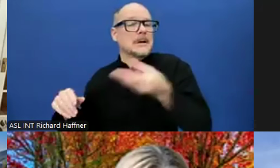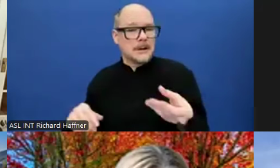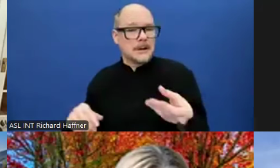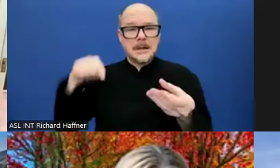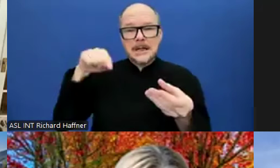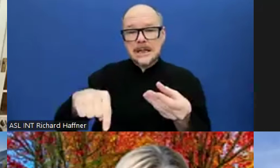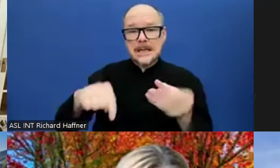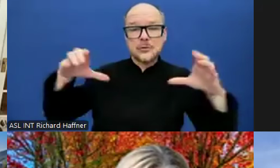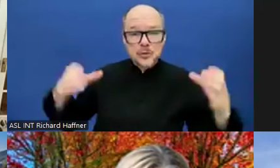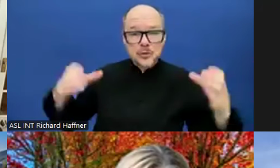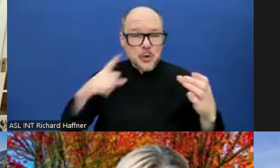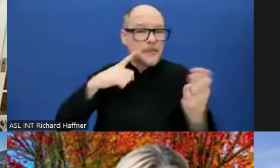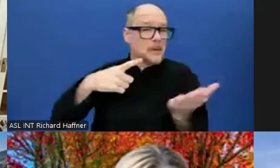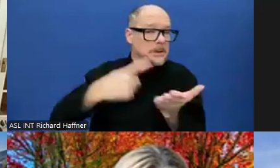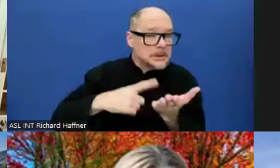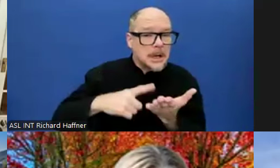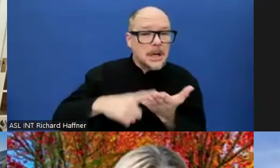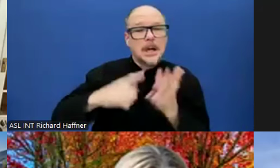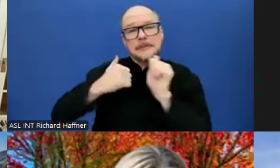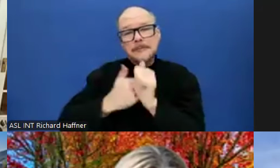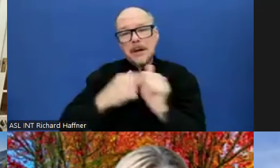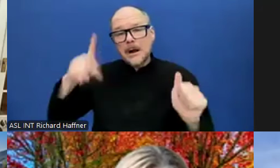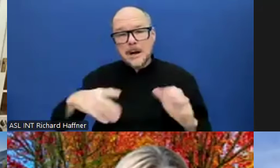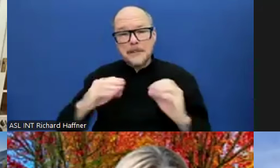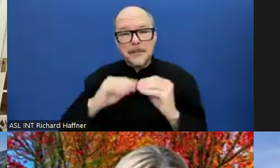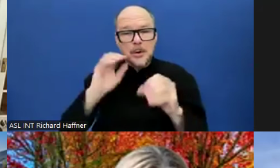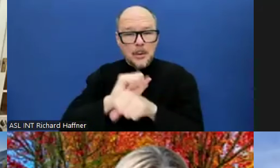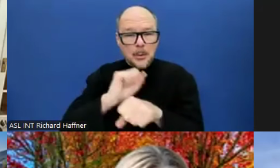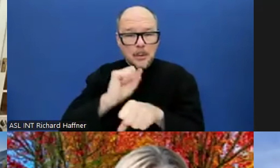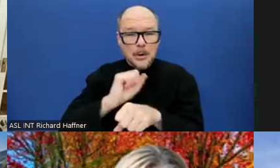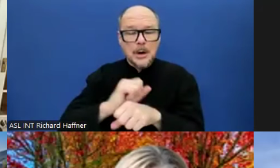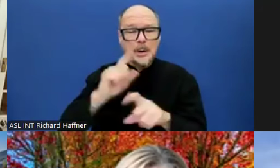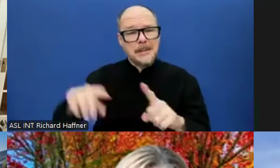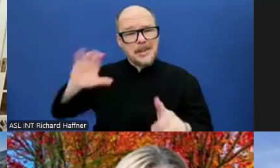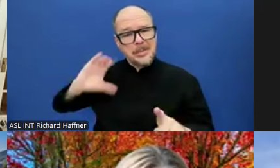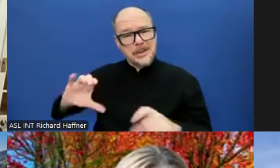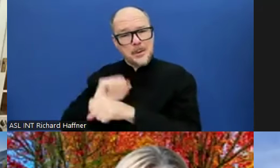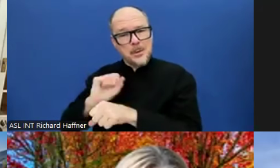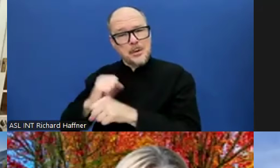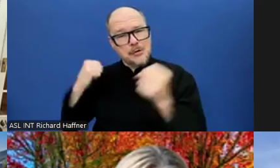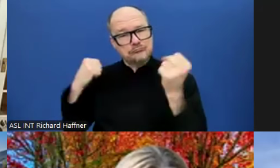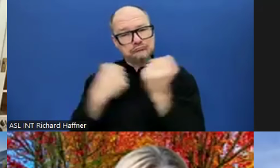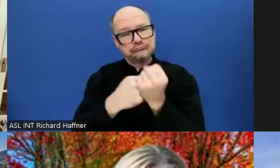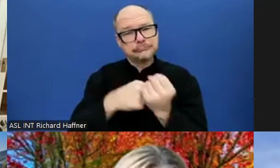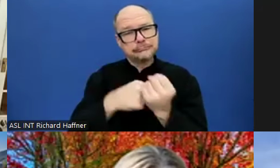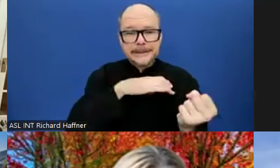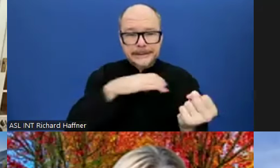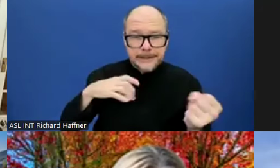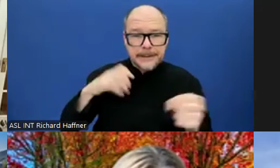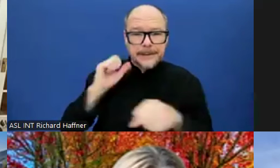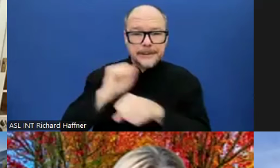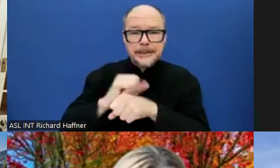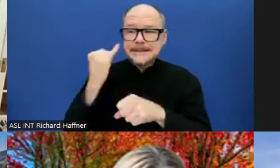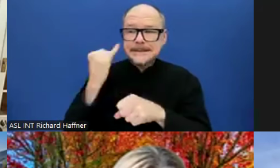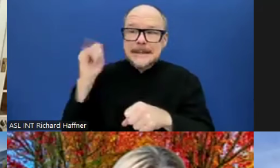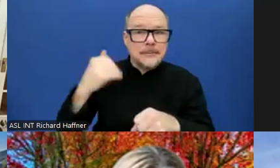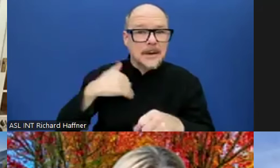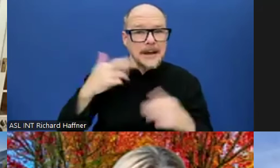maybe follow-up work, and ultimately in the interest of the advisory committee deciding if it has recommendations to formulate from that